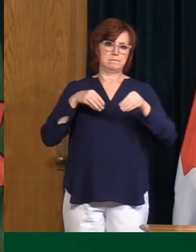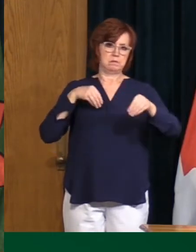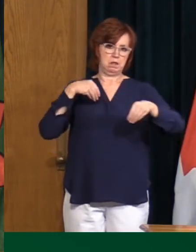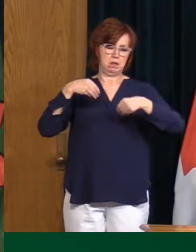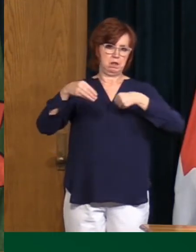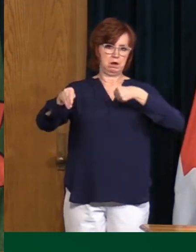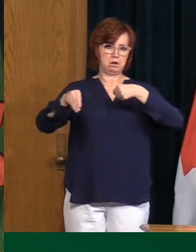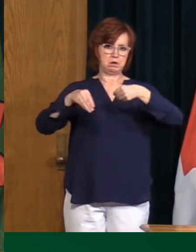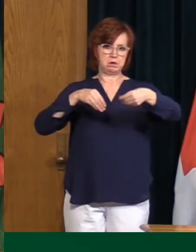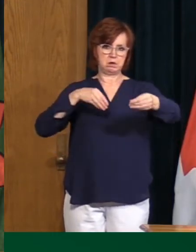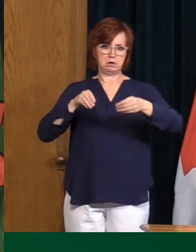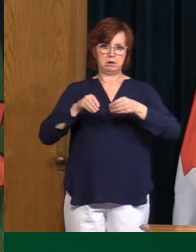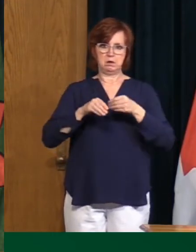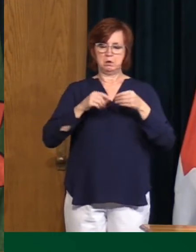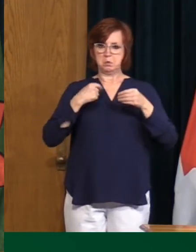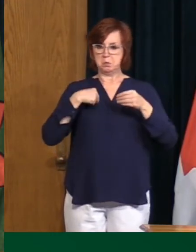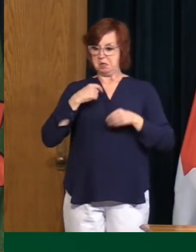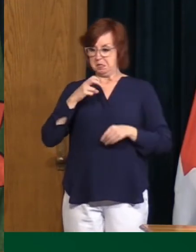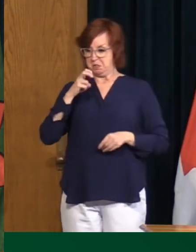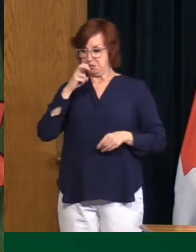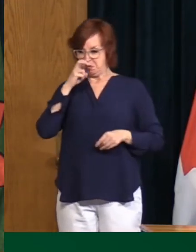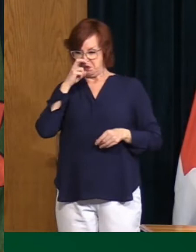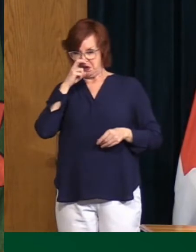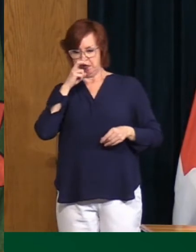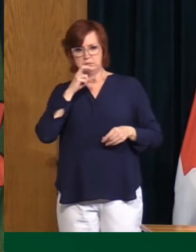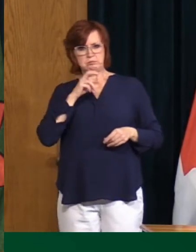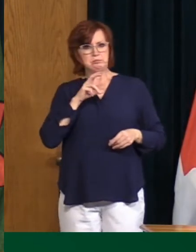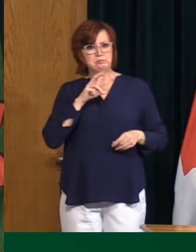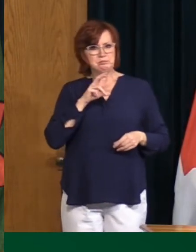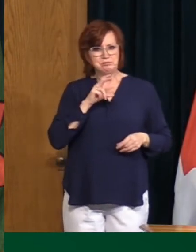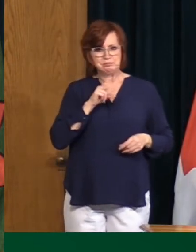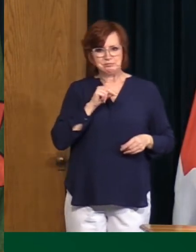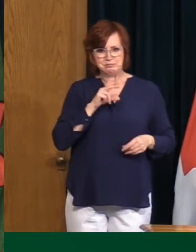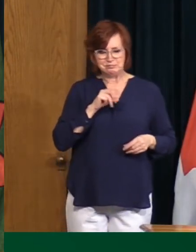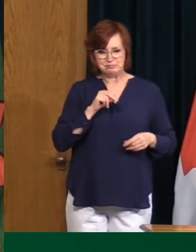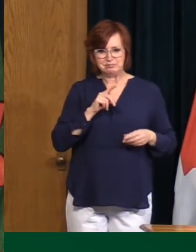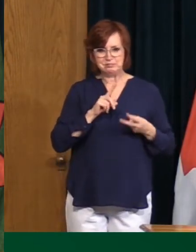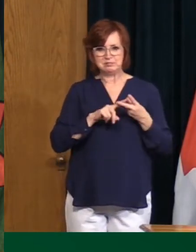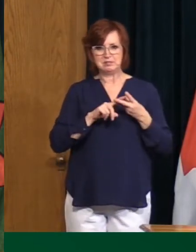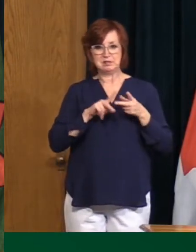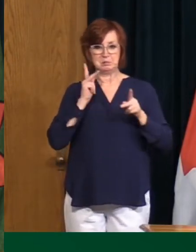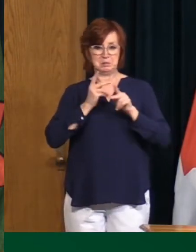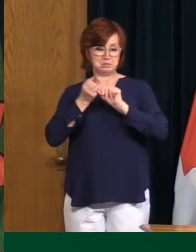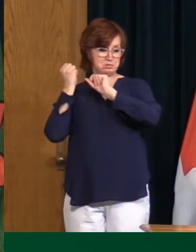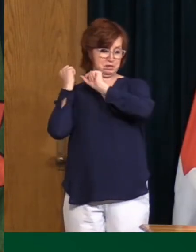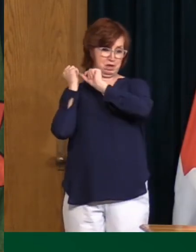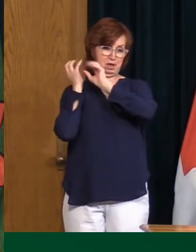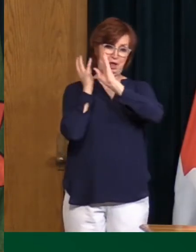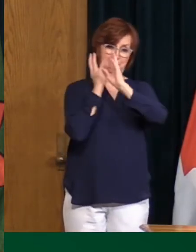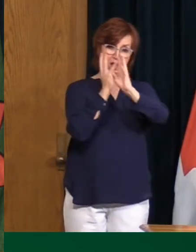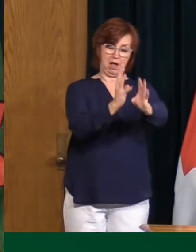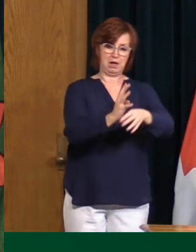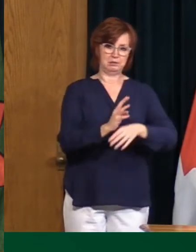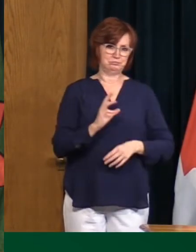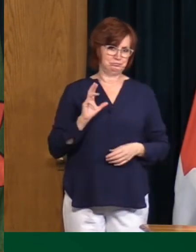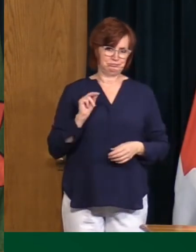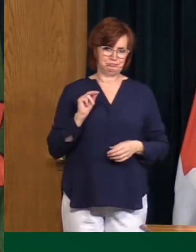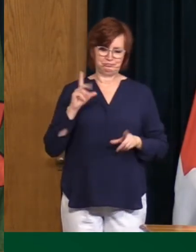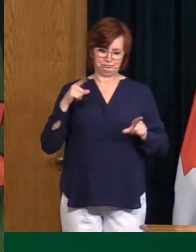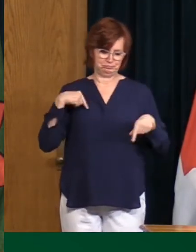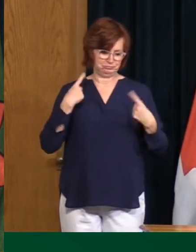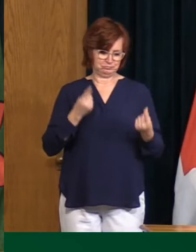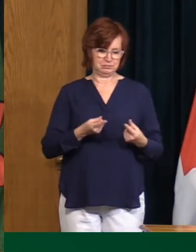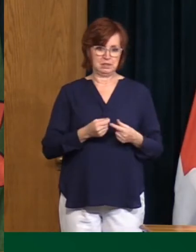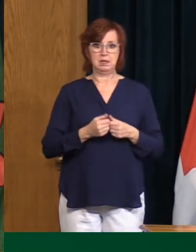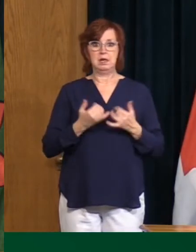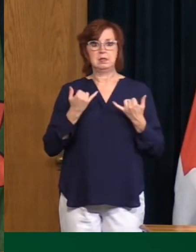already, and we're not seeing people come in droves. And hopefully with the expanded testing criteria, we get a broader swath